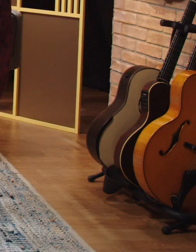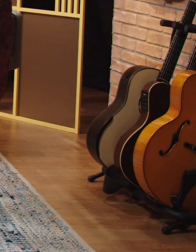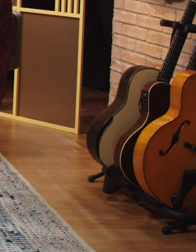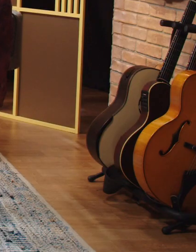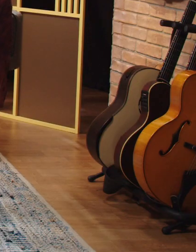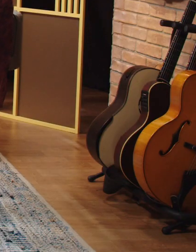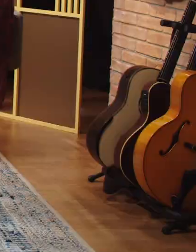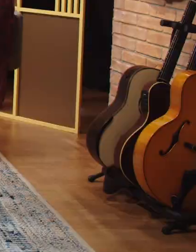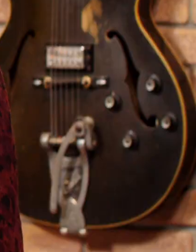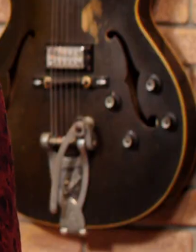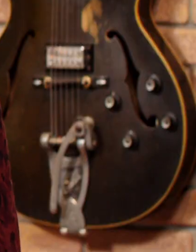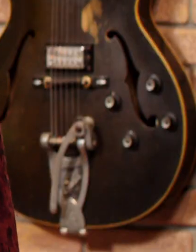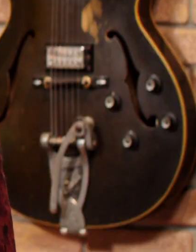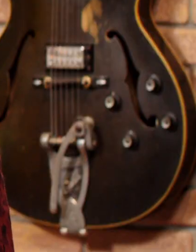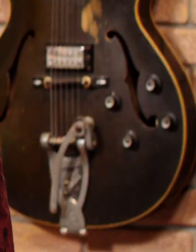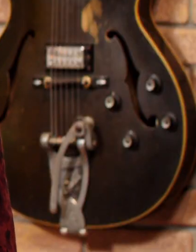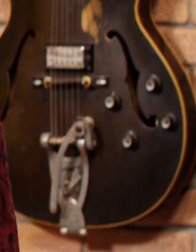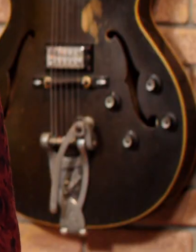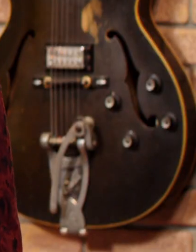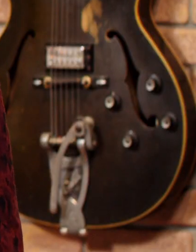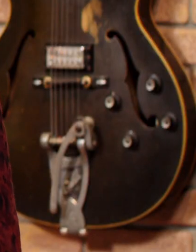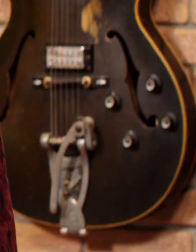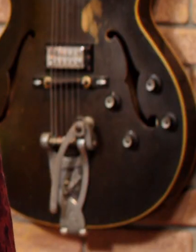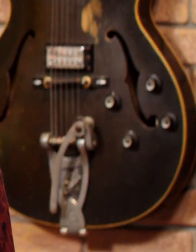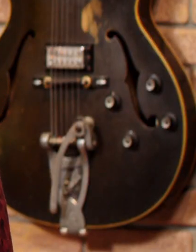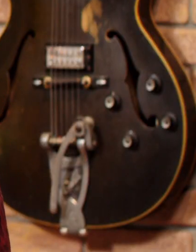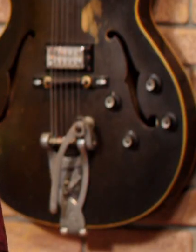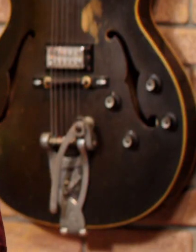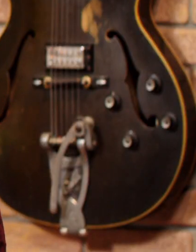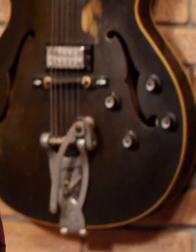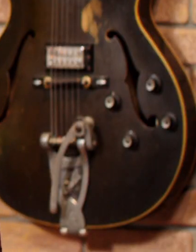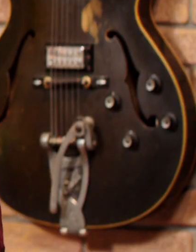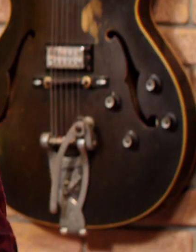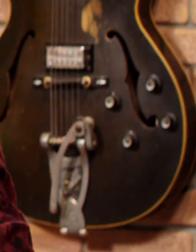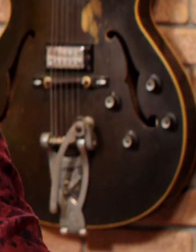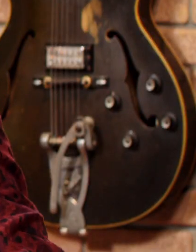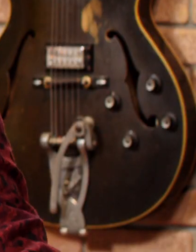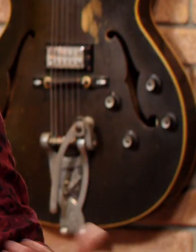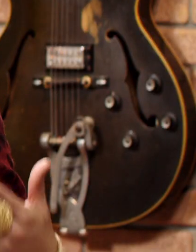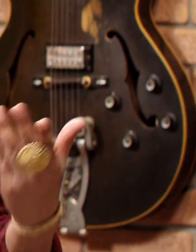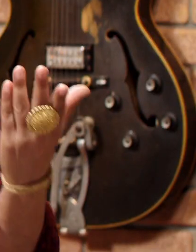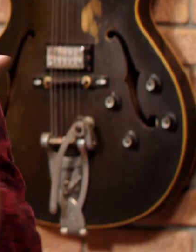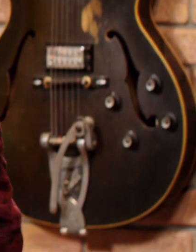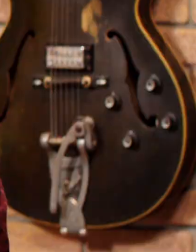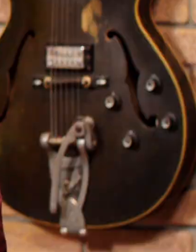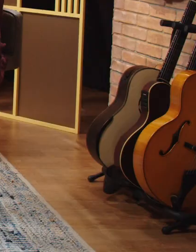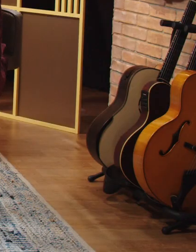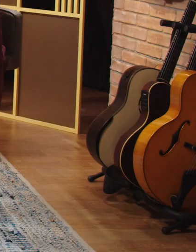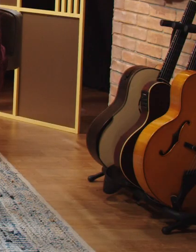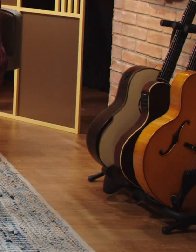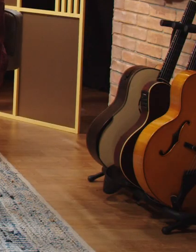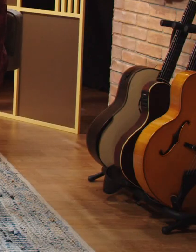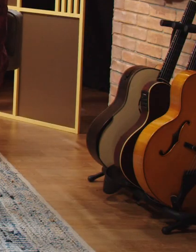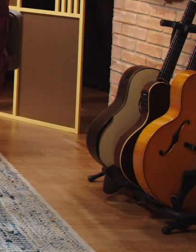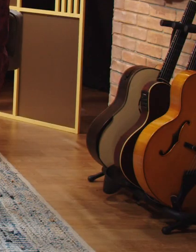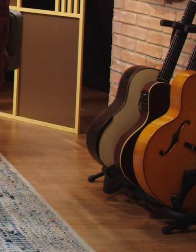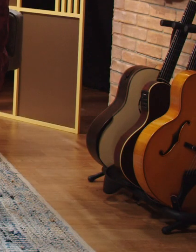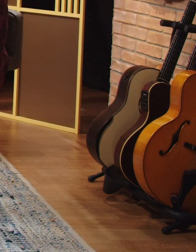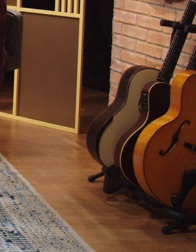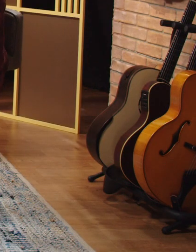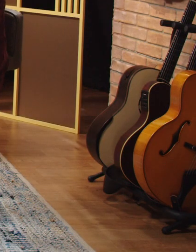be. Cause there's nothing better when we are